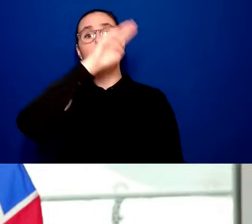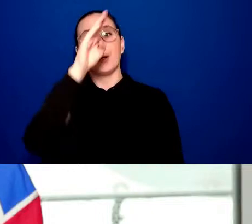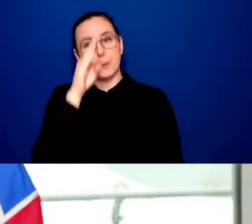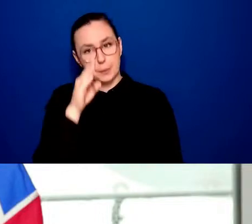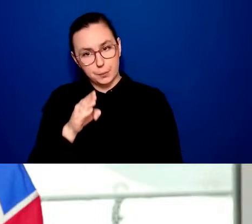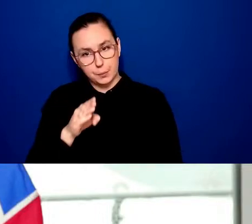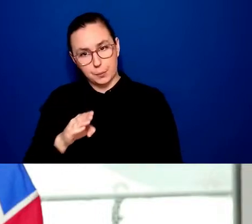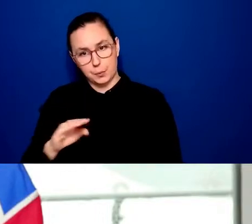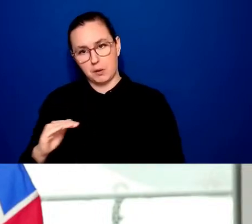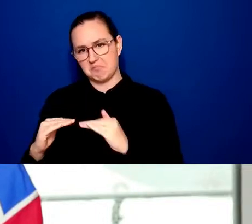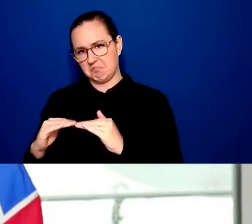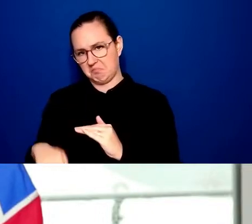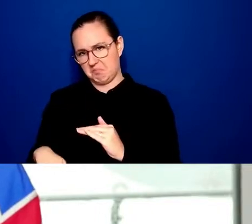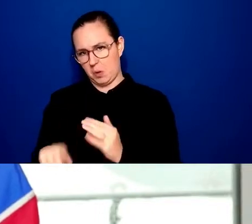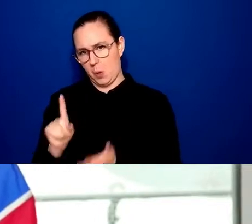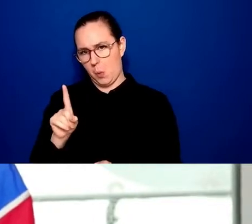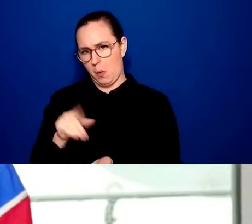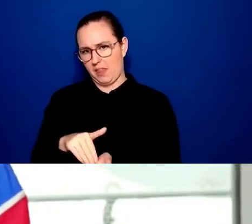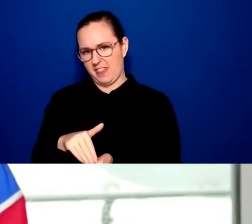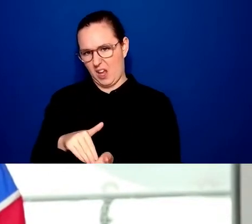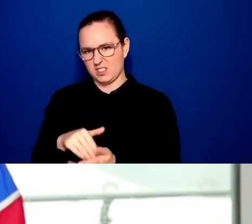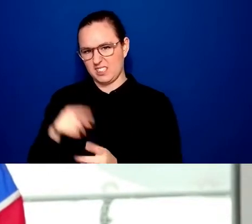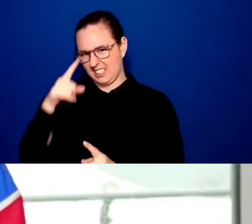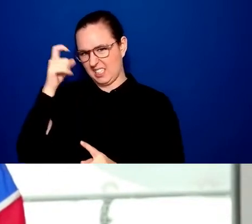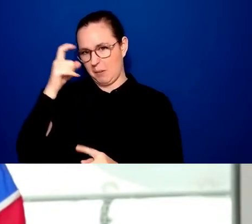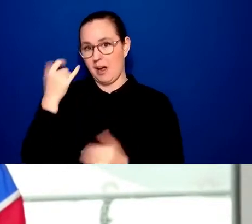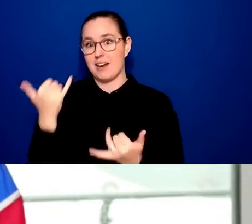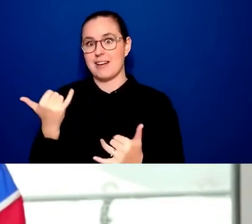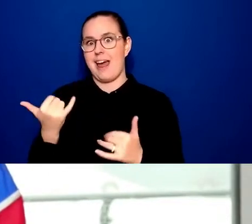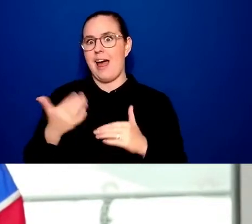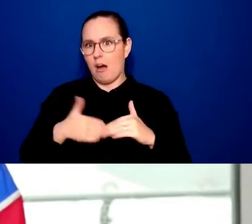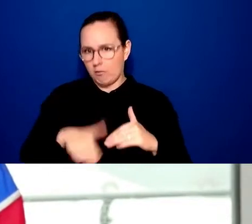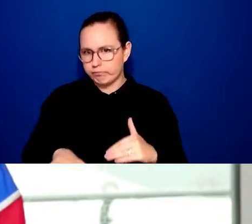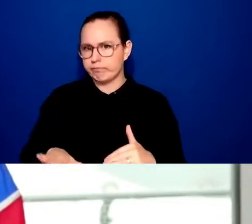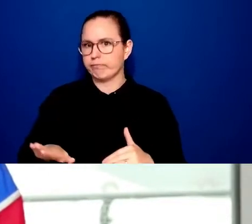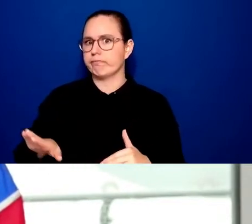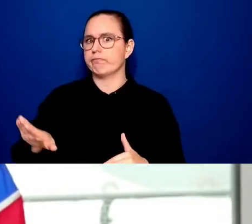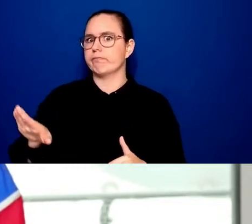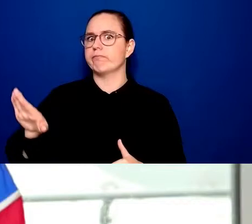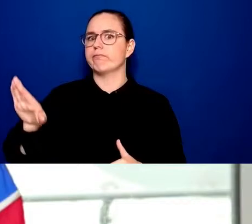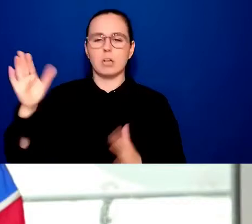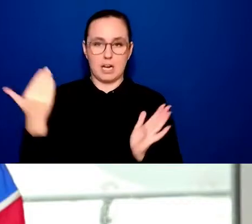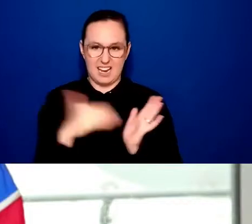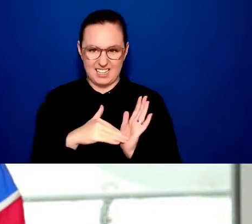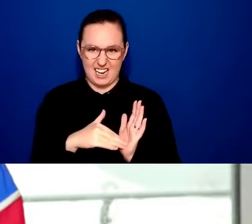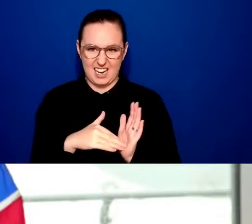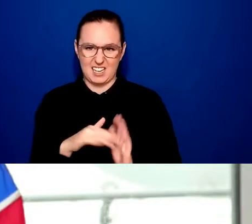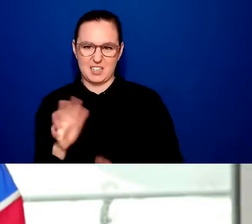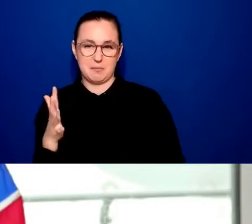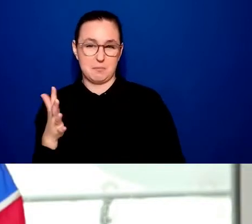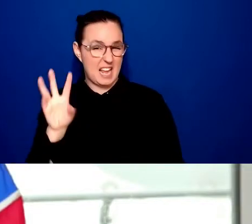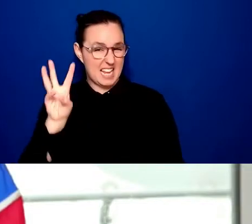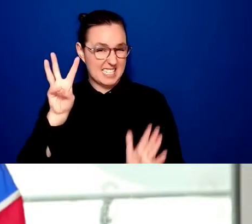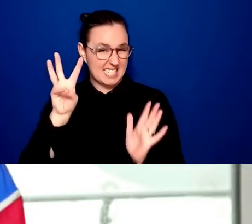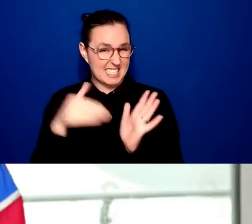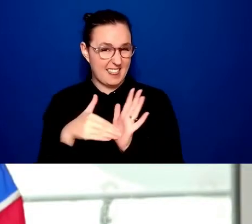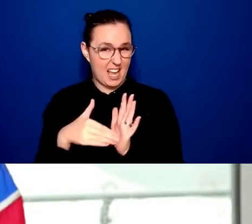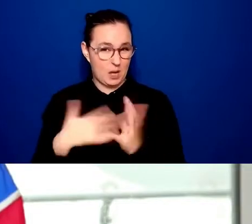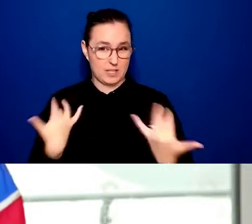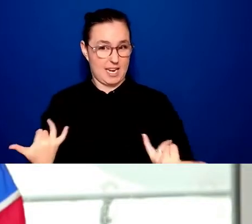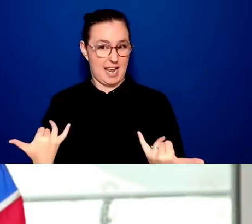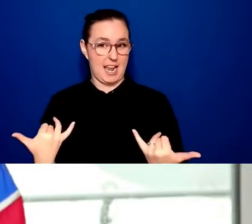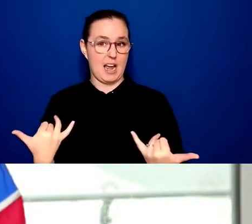the early part of the summer, and has now increased. We've had in recent reports around 6,000 active